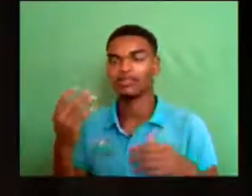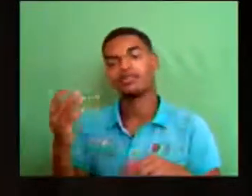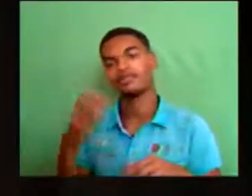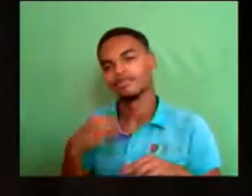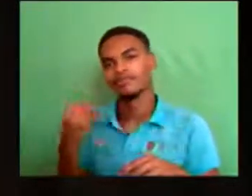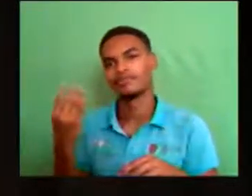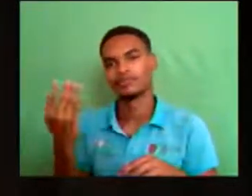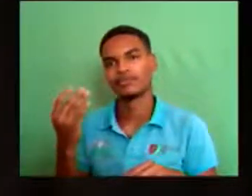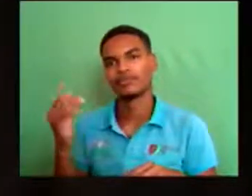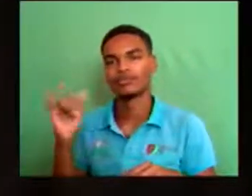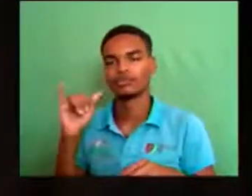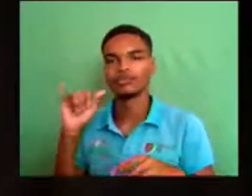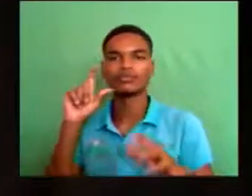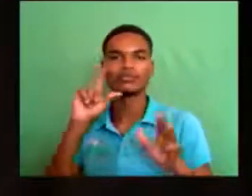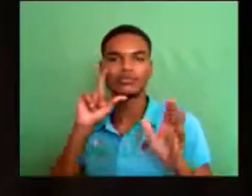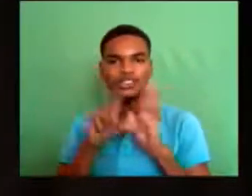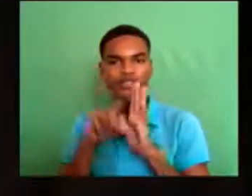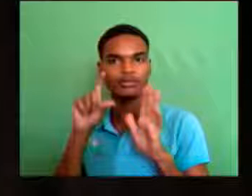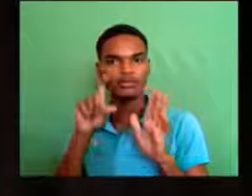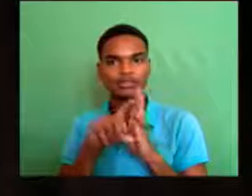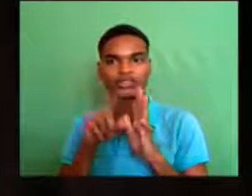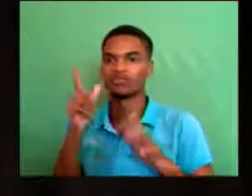the pictures were gorgeous.